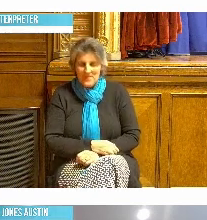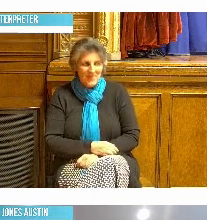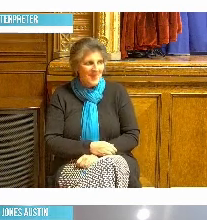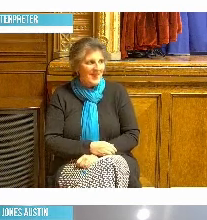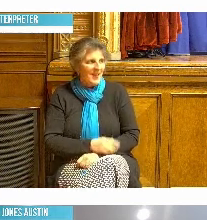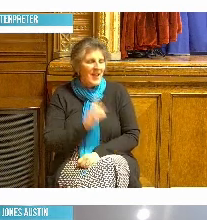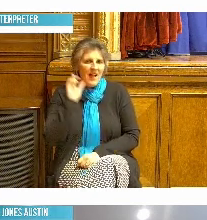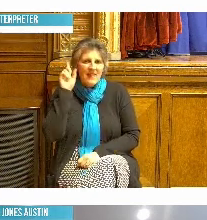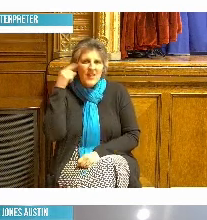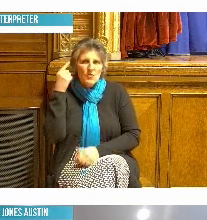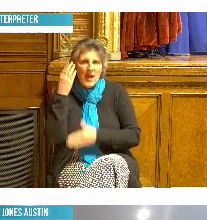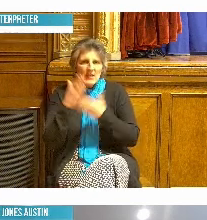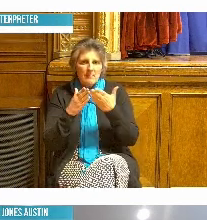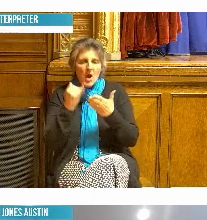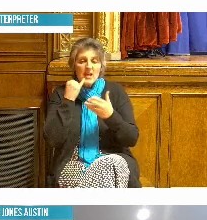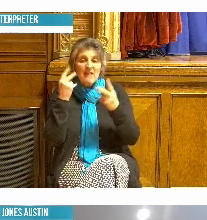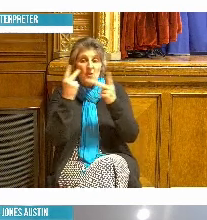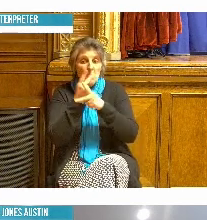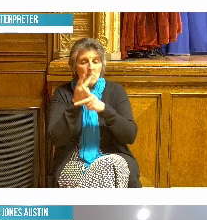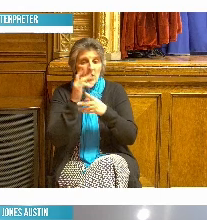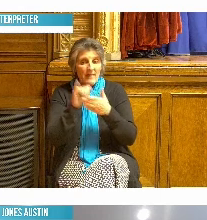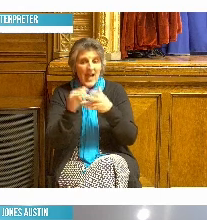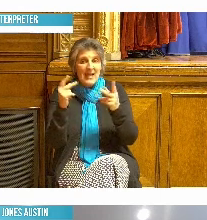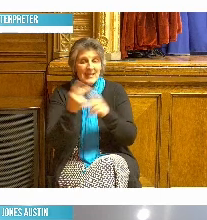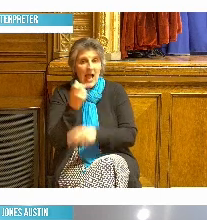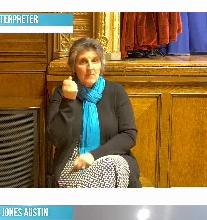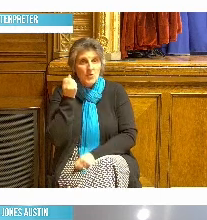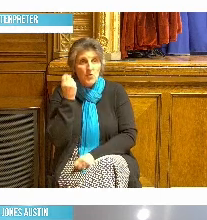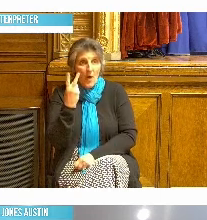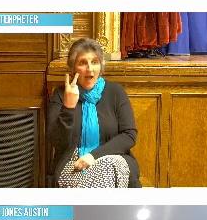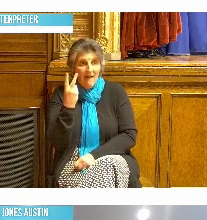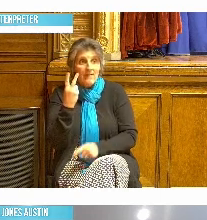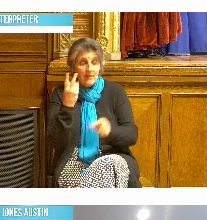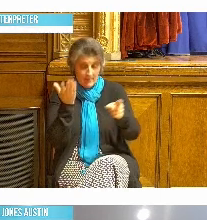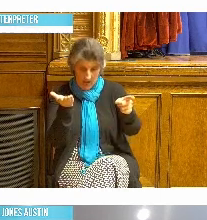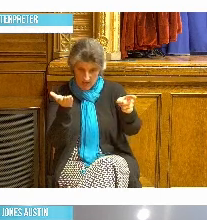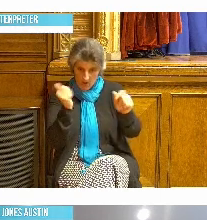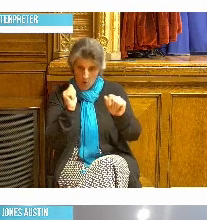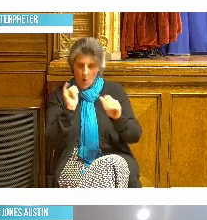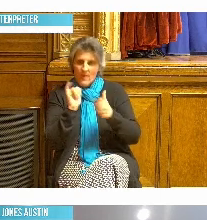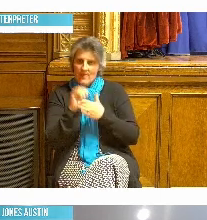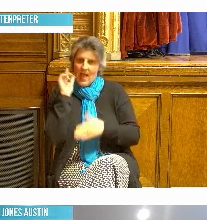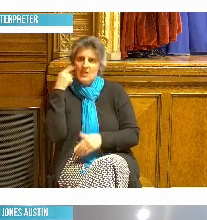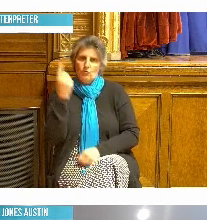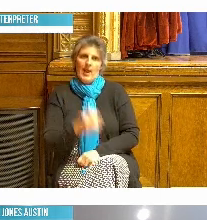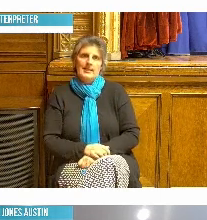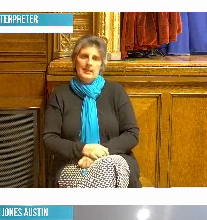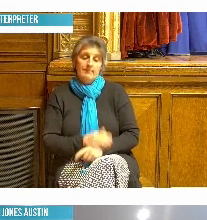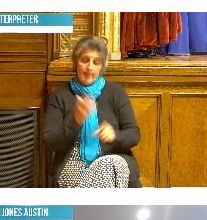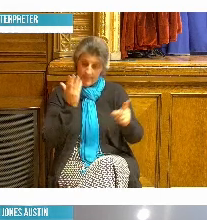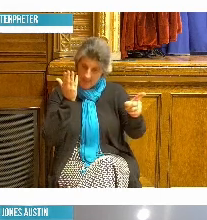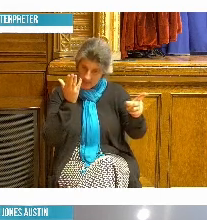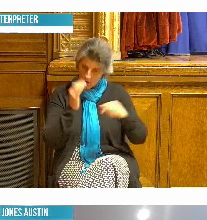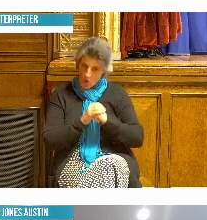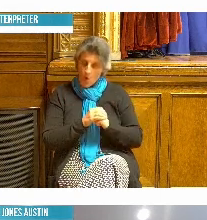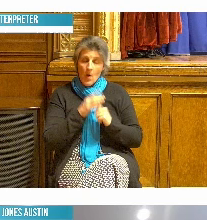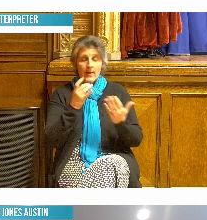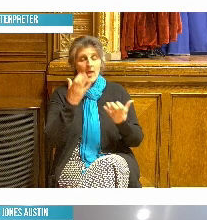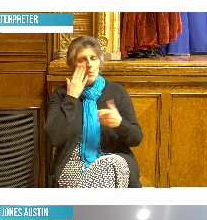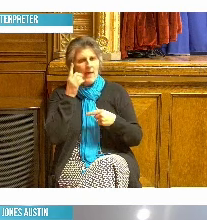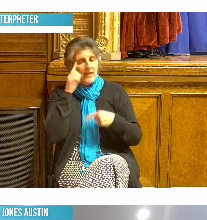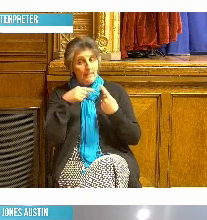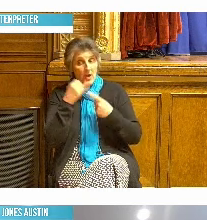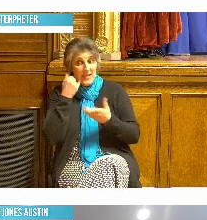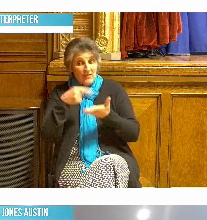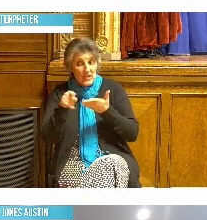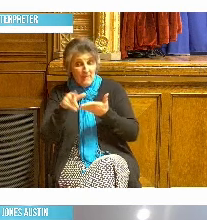The crazy part, if you multiply that times 12, that's crazy. Now you want to think about if she